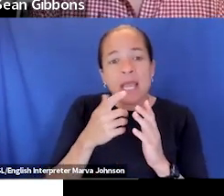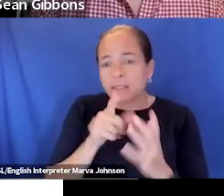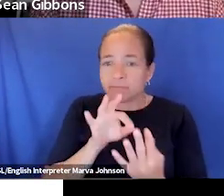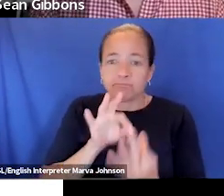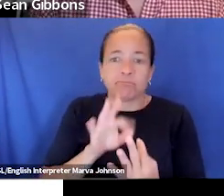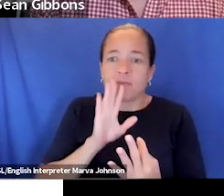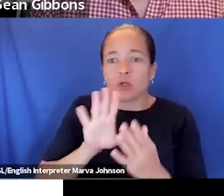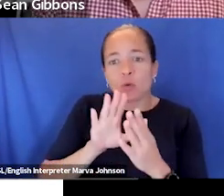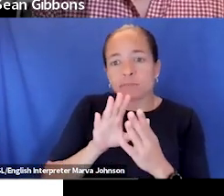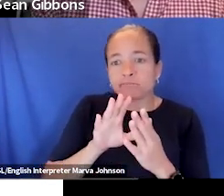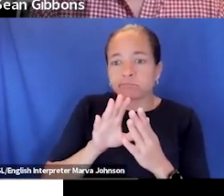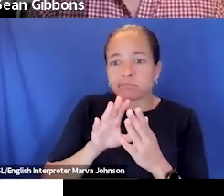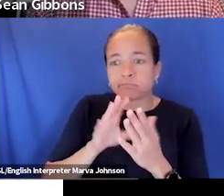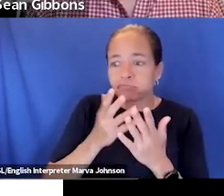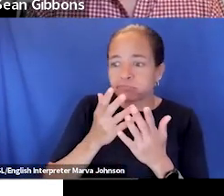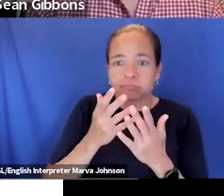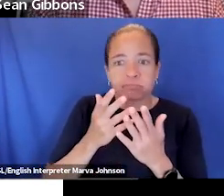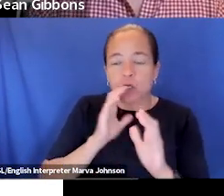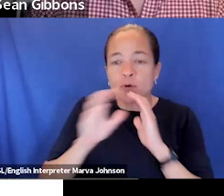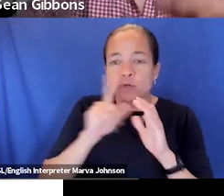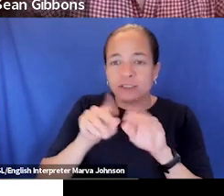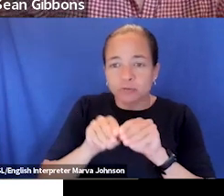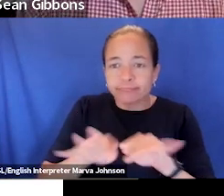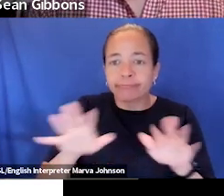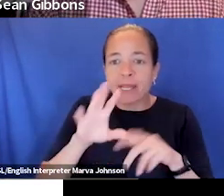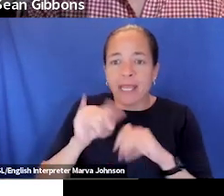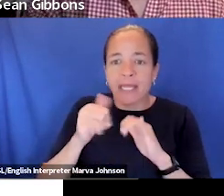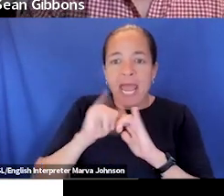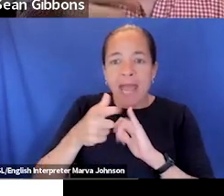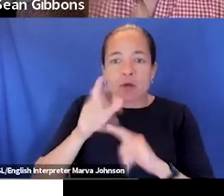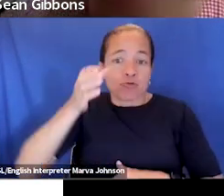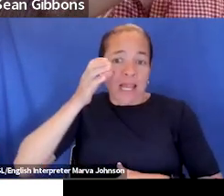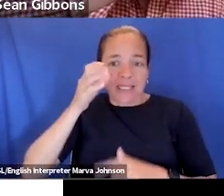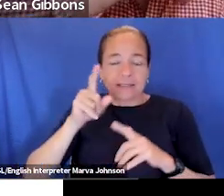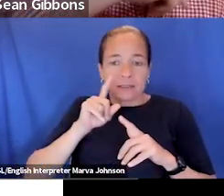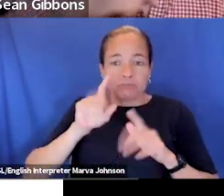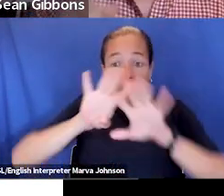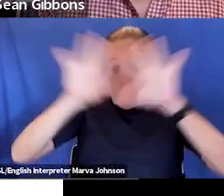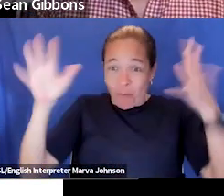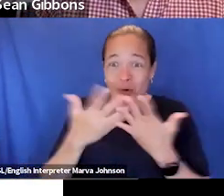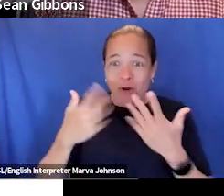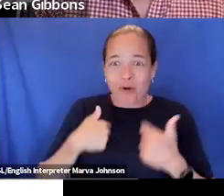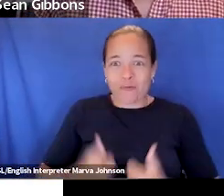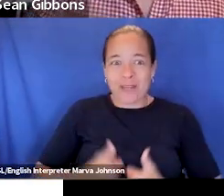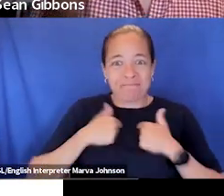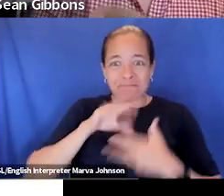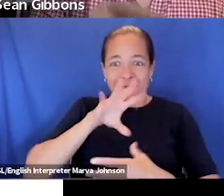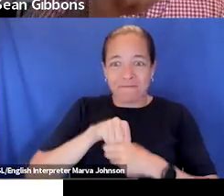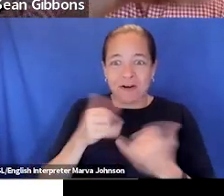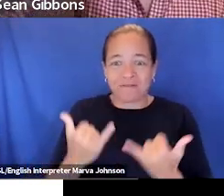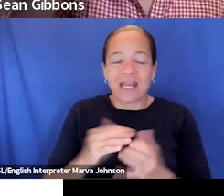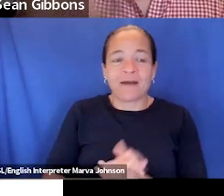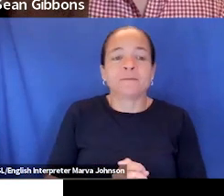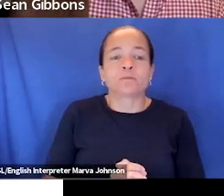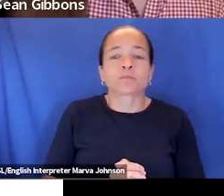and even the ways that you're listening, are reflective of the wider world that we live in. All right, with that, let's move along. Next slide, please.